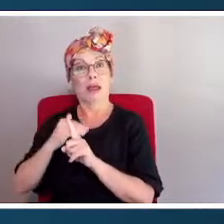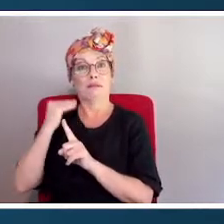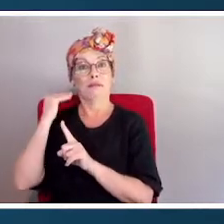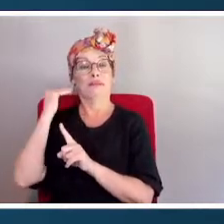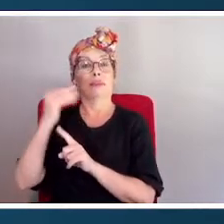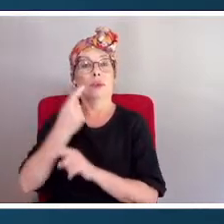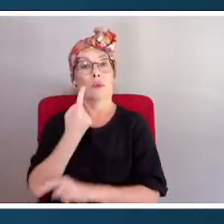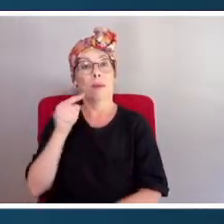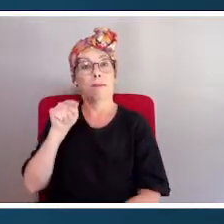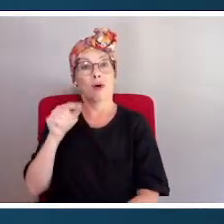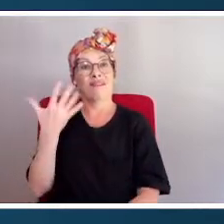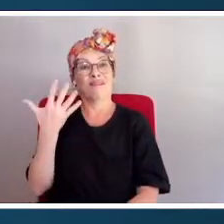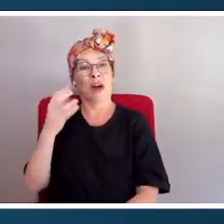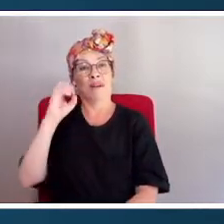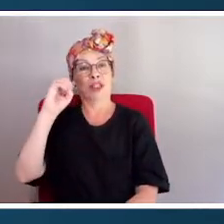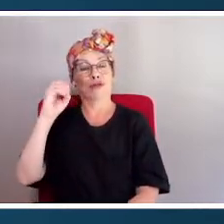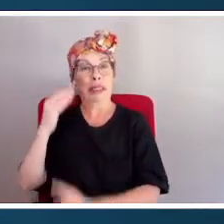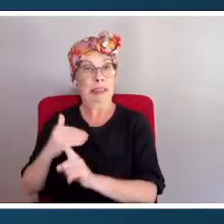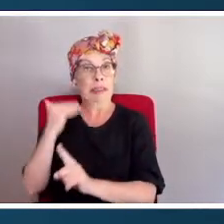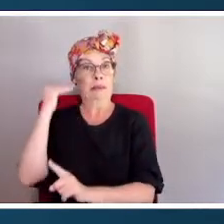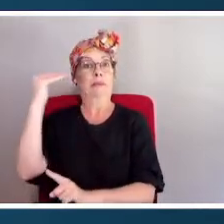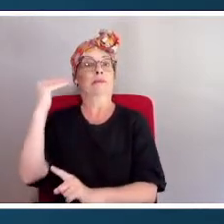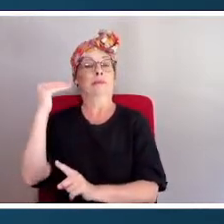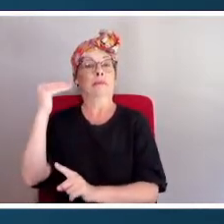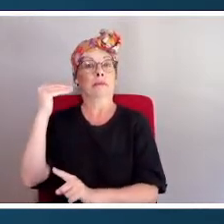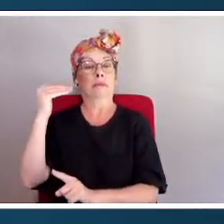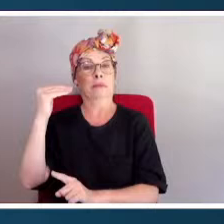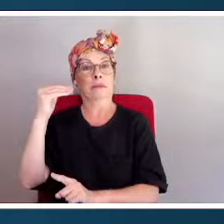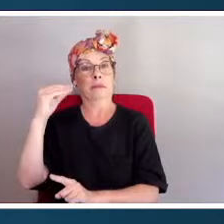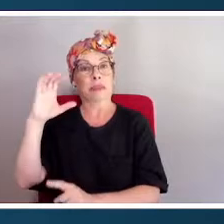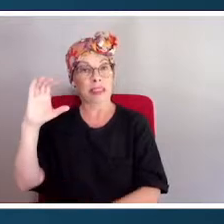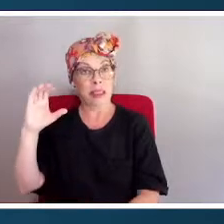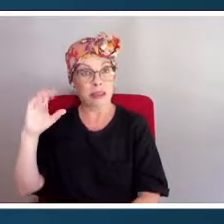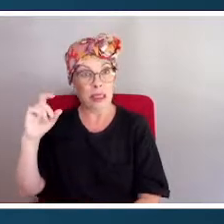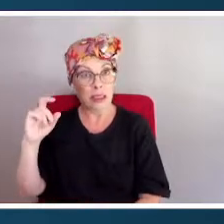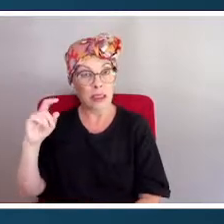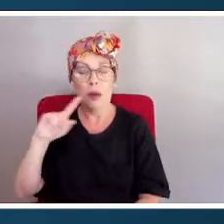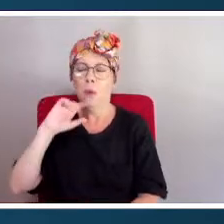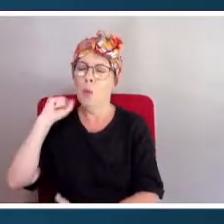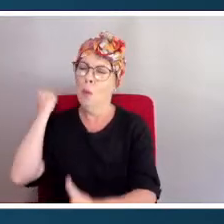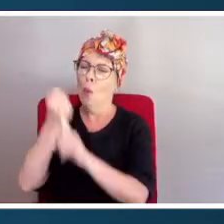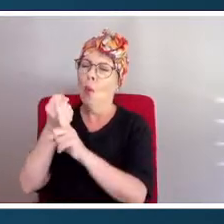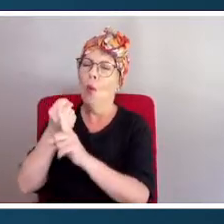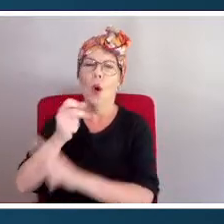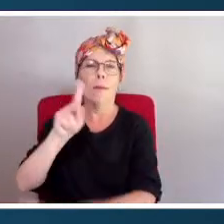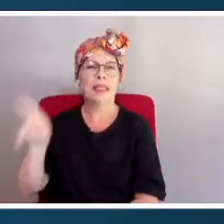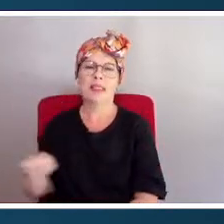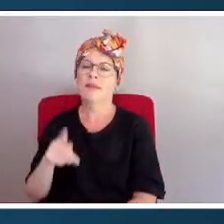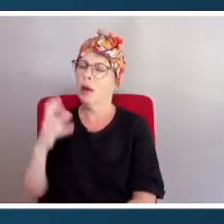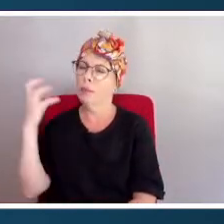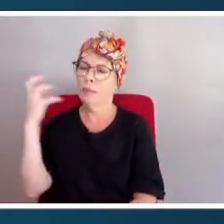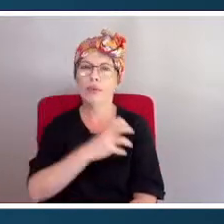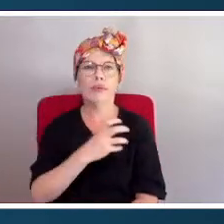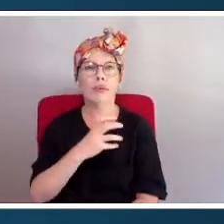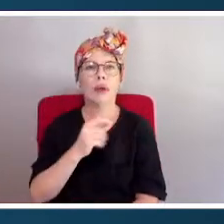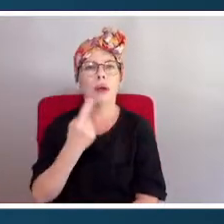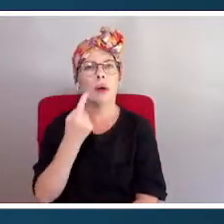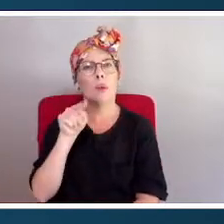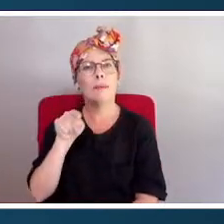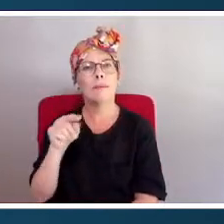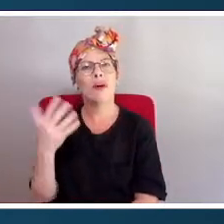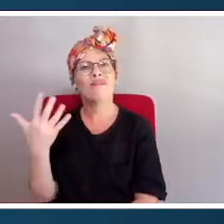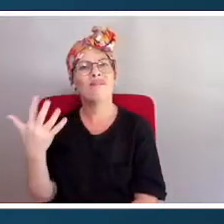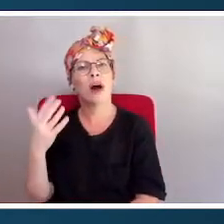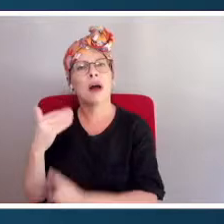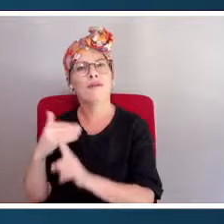Pacific. A 1.5 degrees Celsius temperature rise, Pacific Island economies tend to